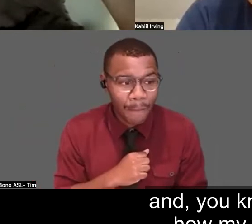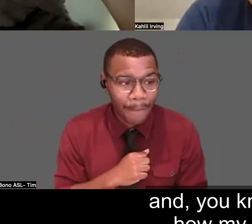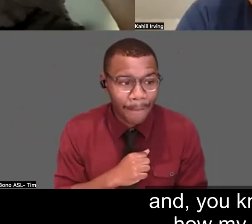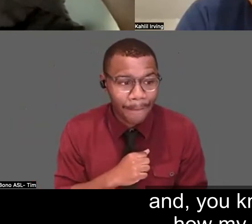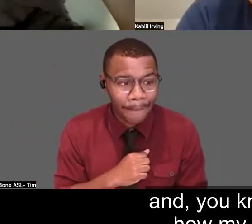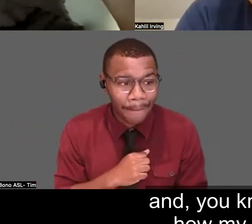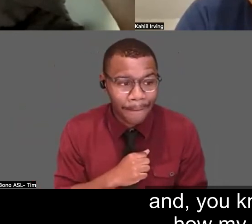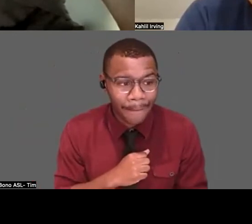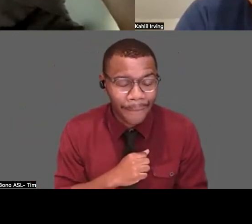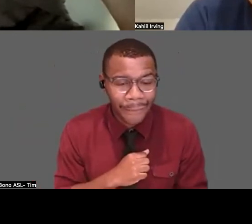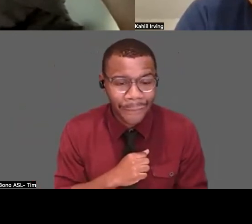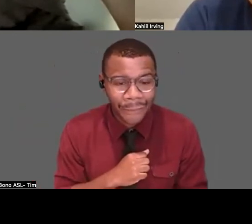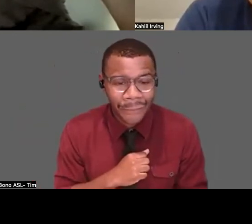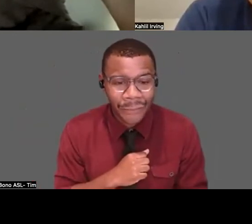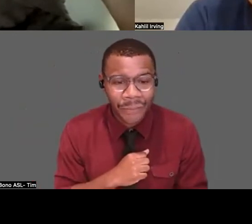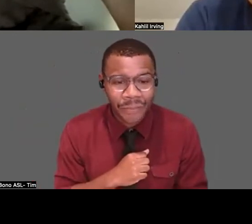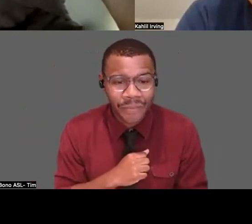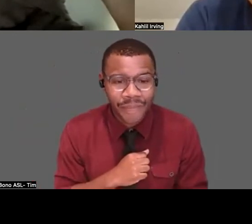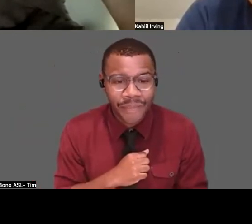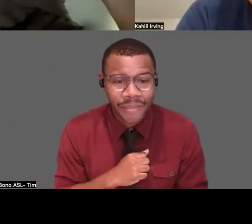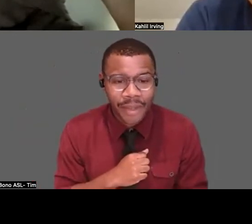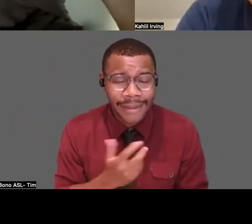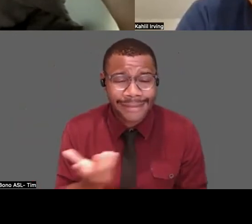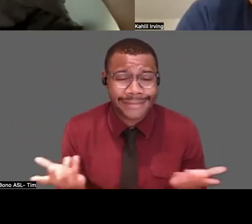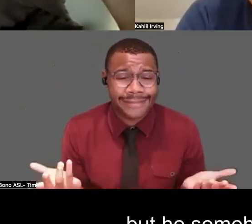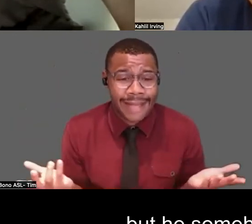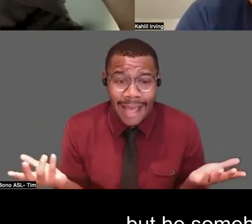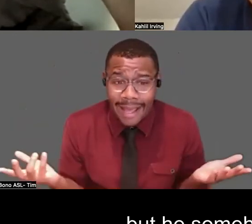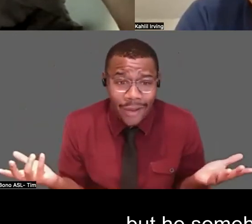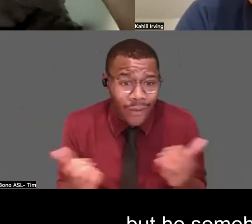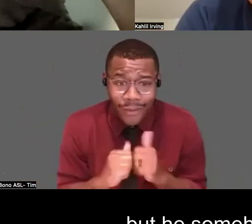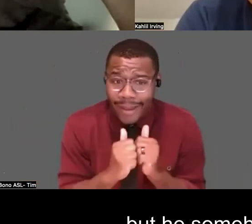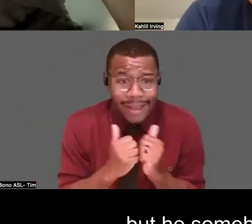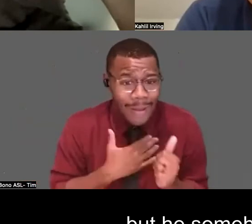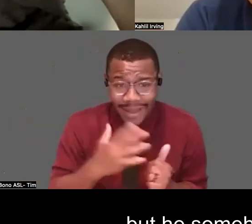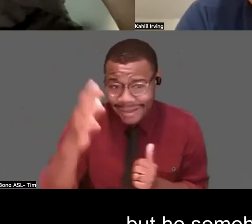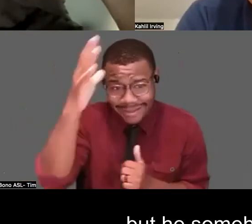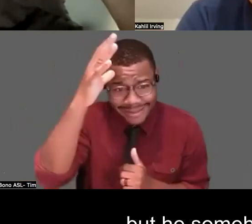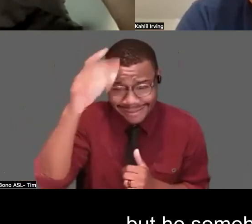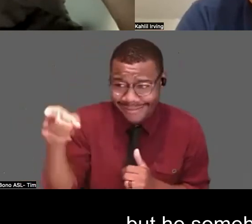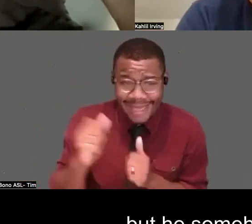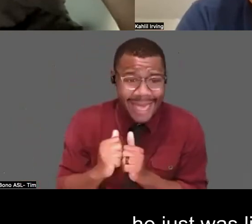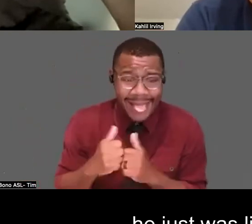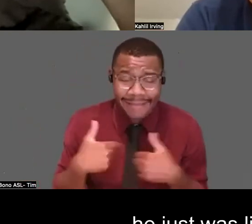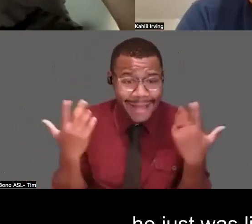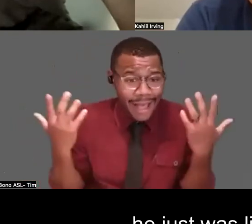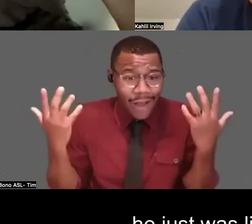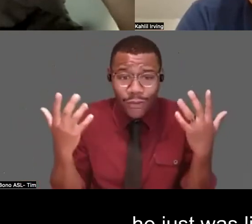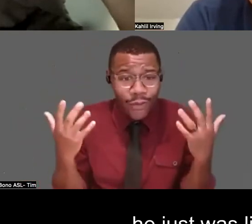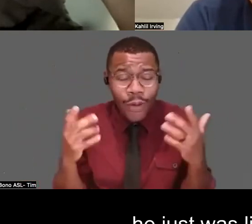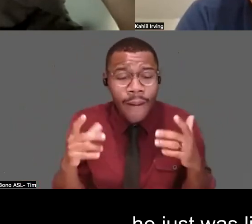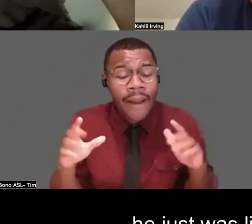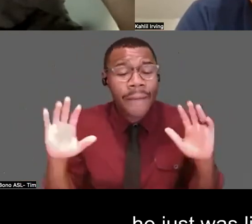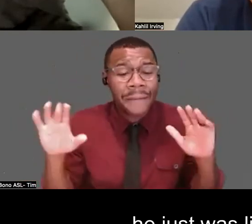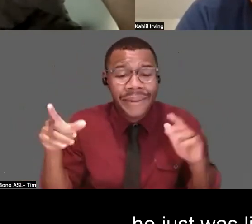you know, I don't know how my father did this, but he somehow was, you know, he just was like